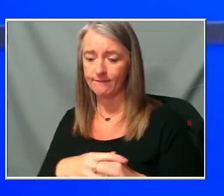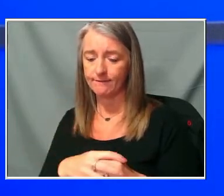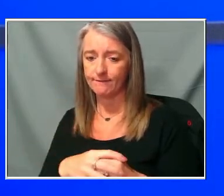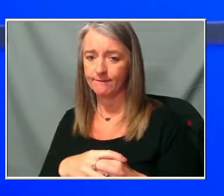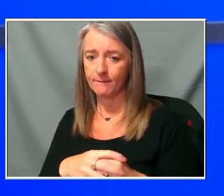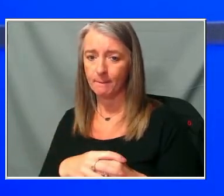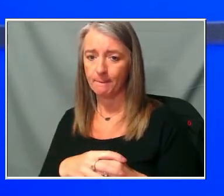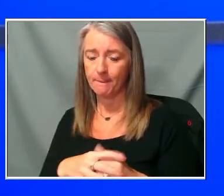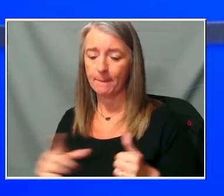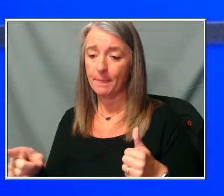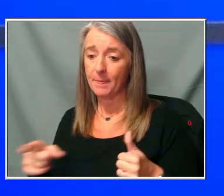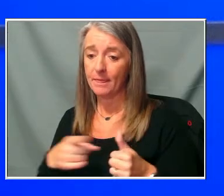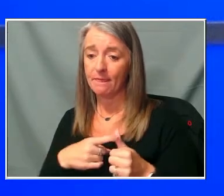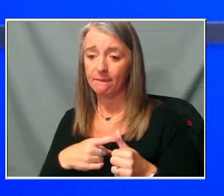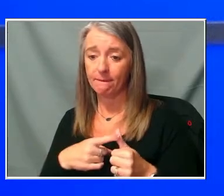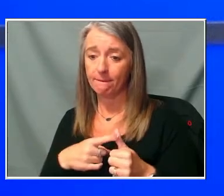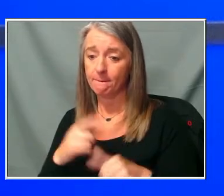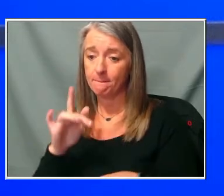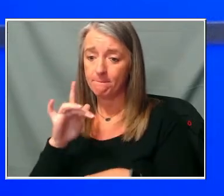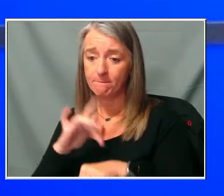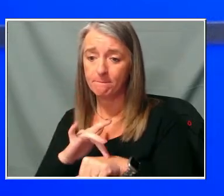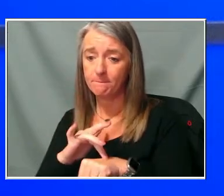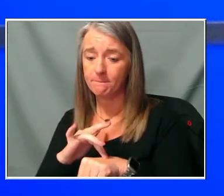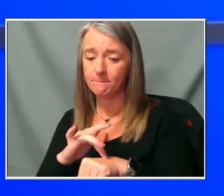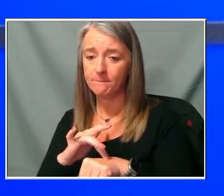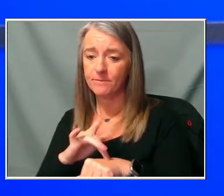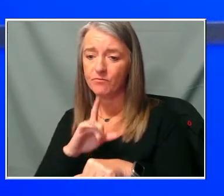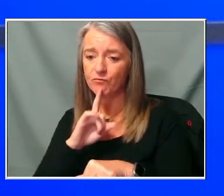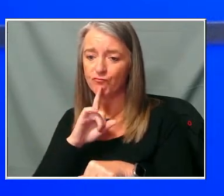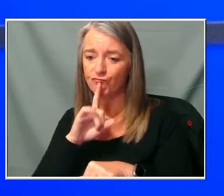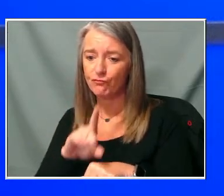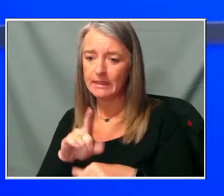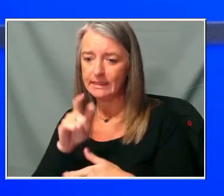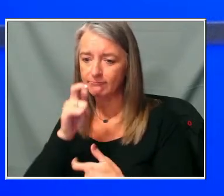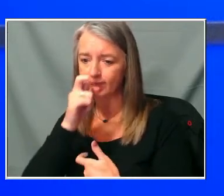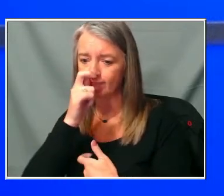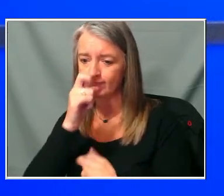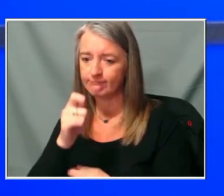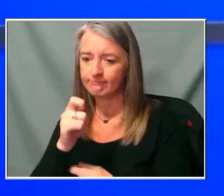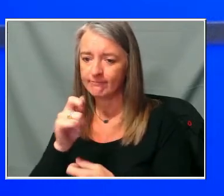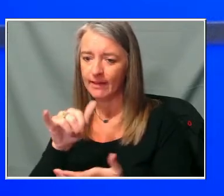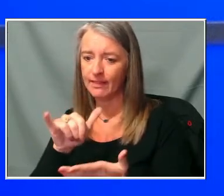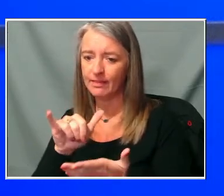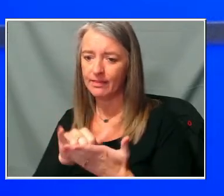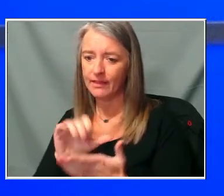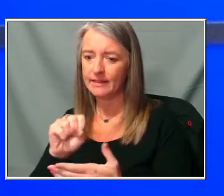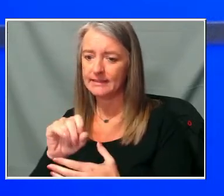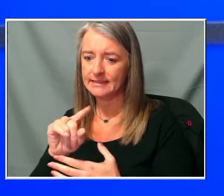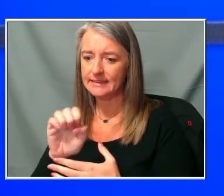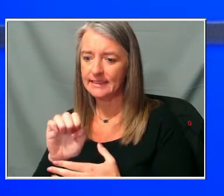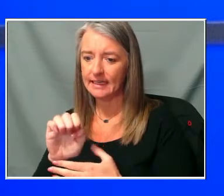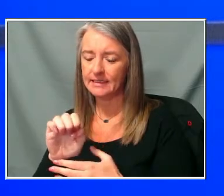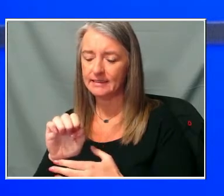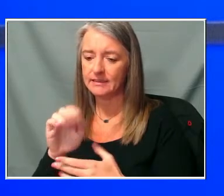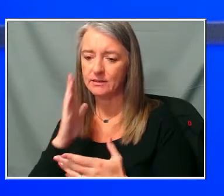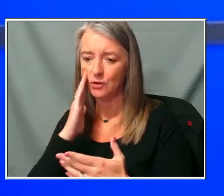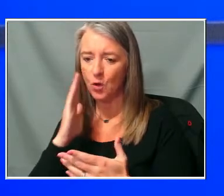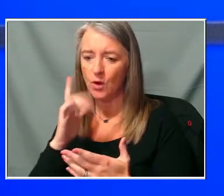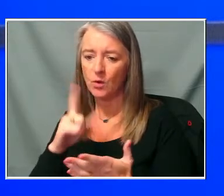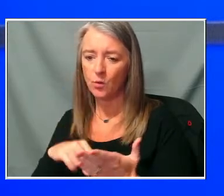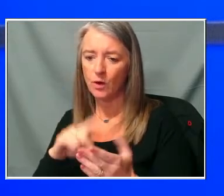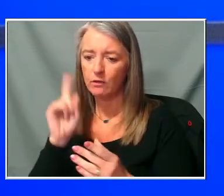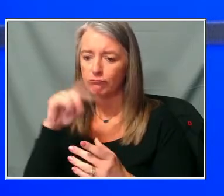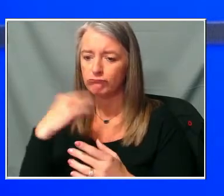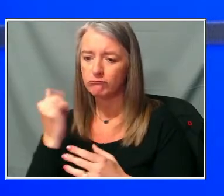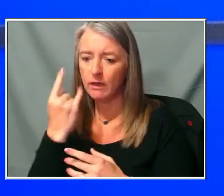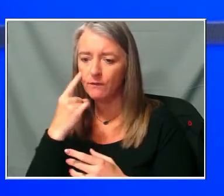when I first fell into it, I really was intrigued by the site option and being on site, knowing what it's like for